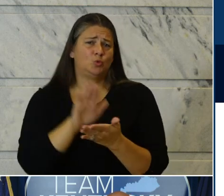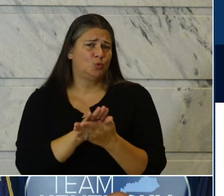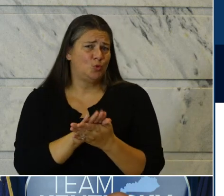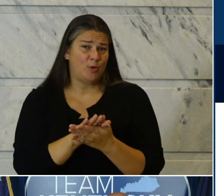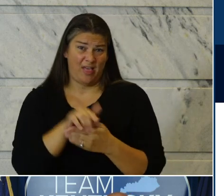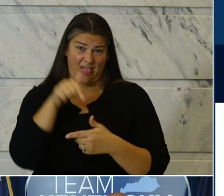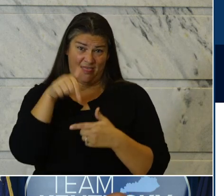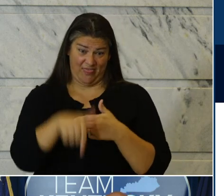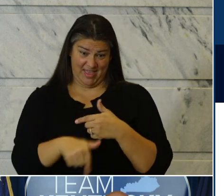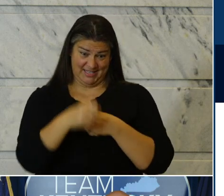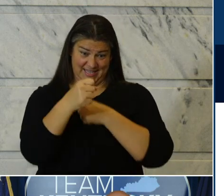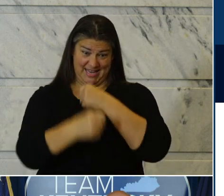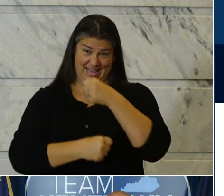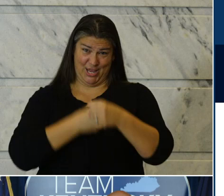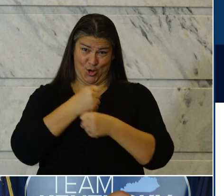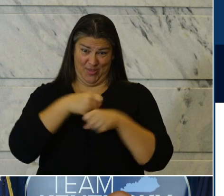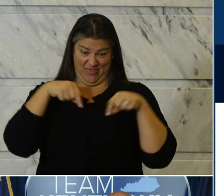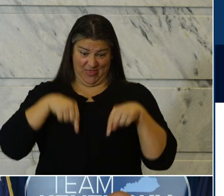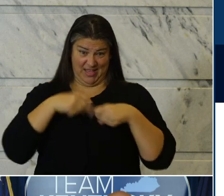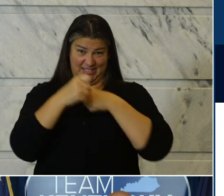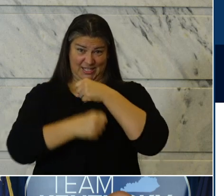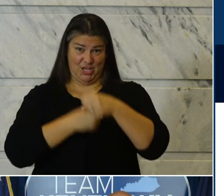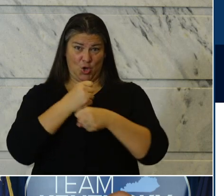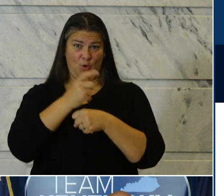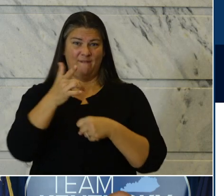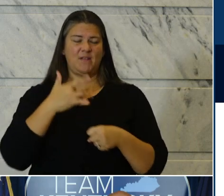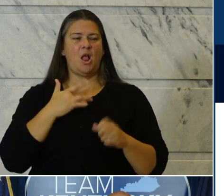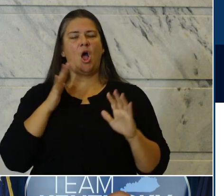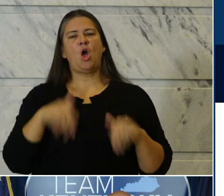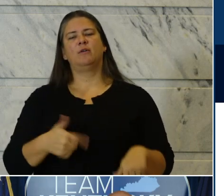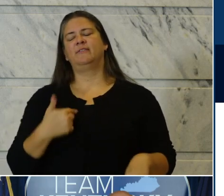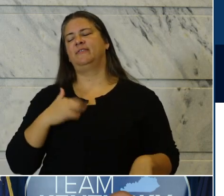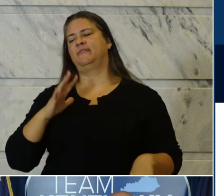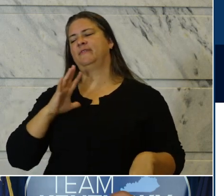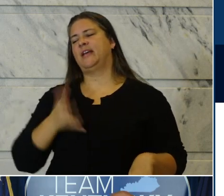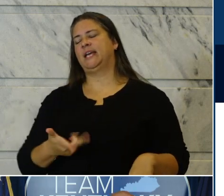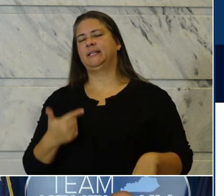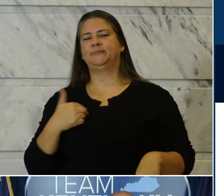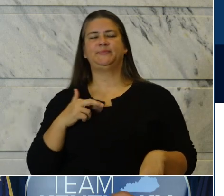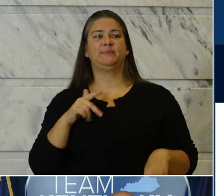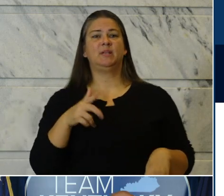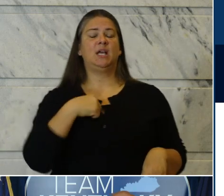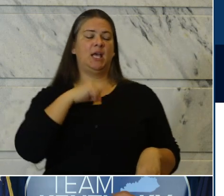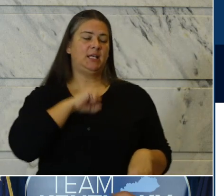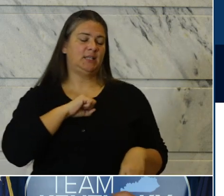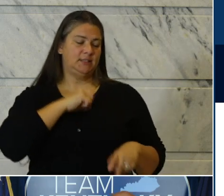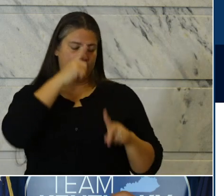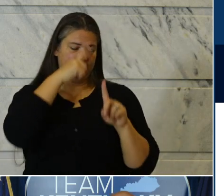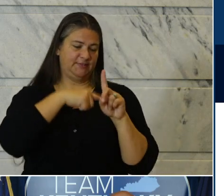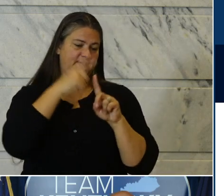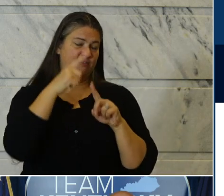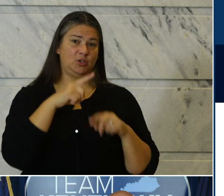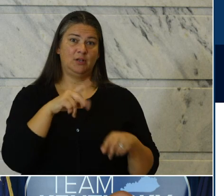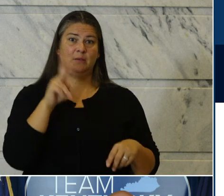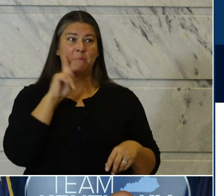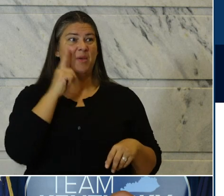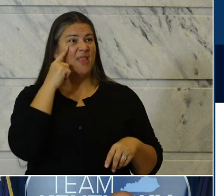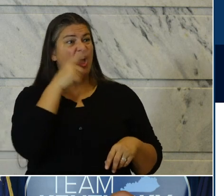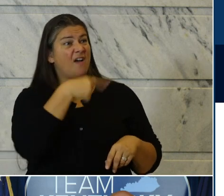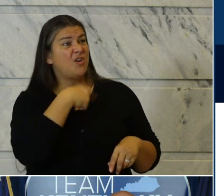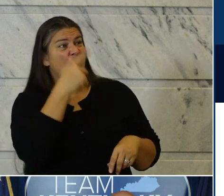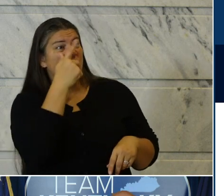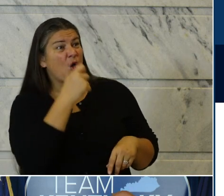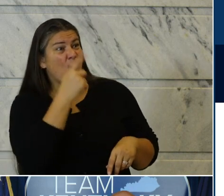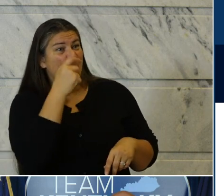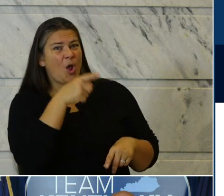is not the year to be casual and spread any kind of infection. Because you know what? If you got a cough and a fever, people aren't going to assume you got the common cold. They're going to